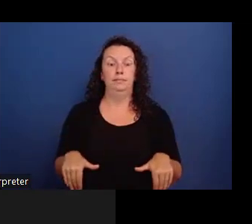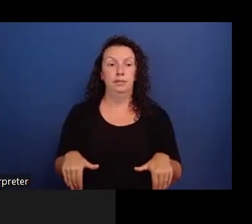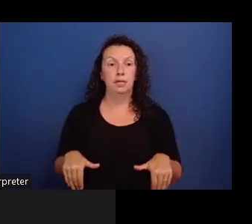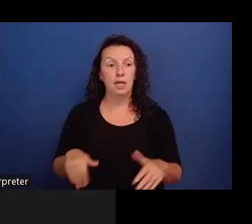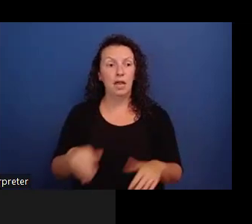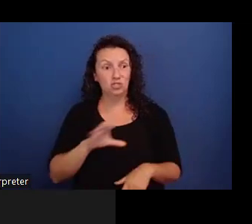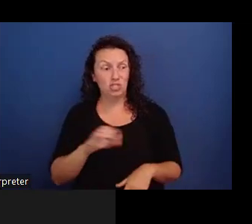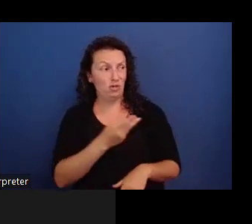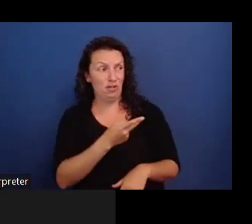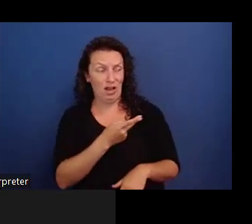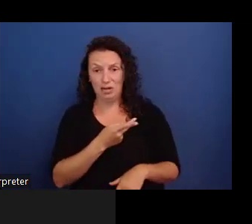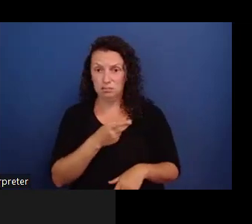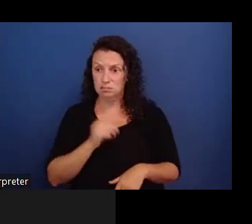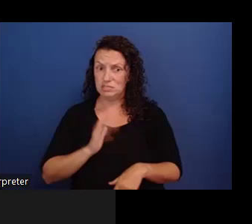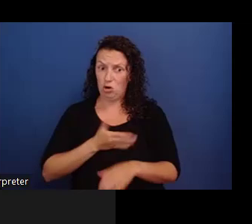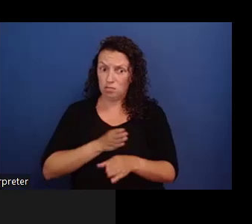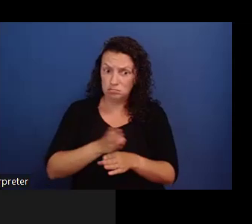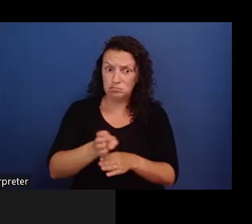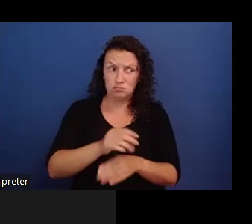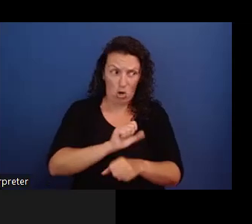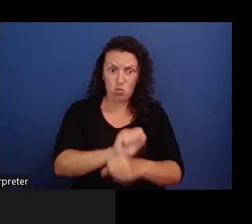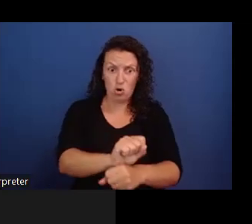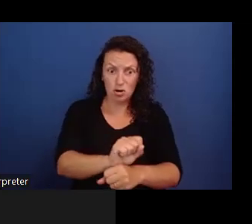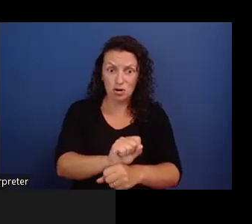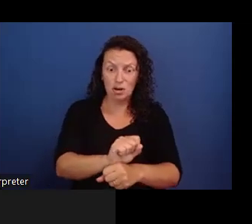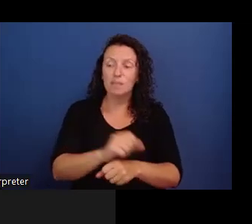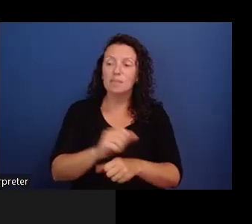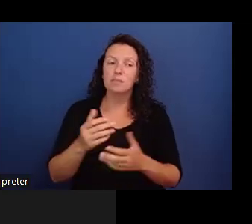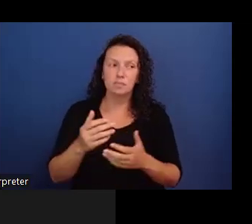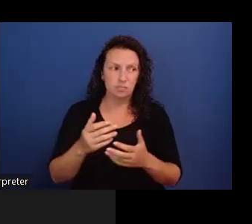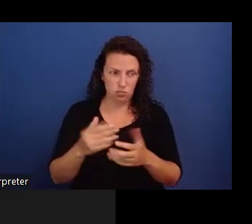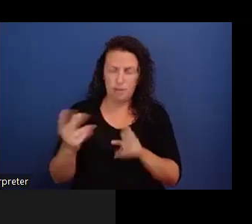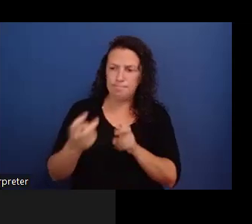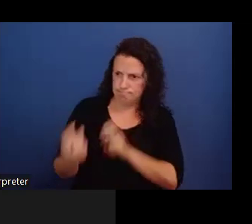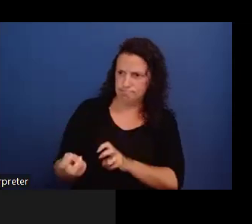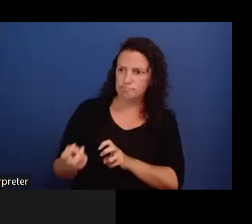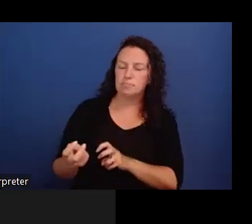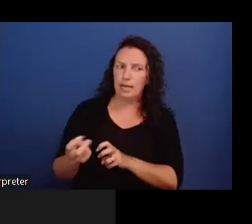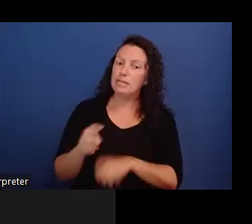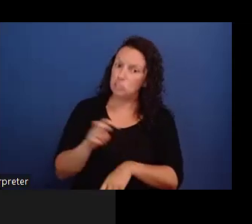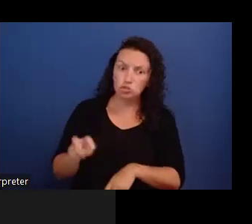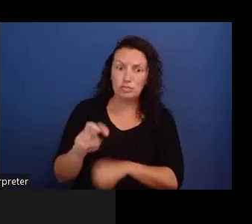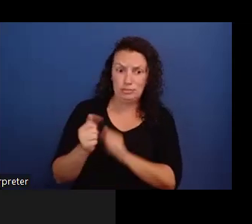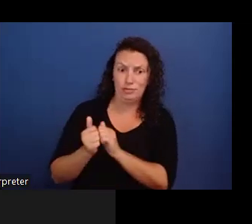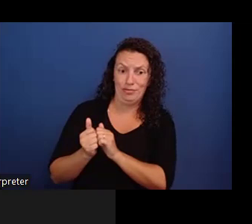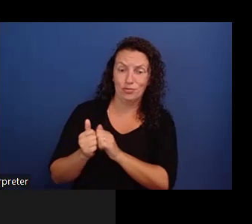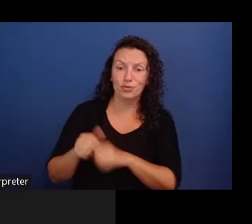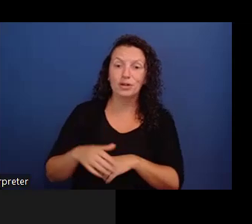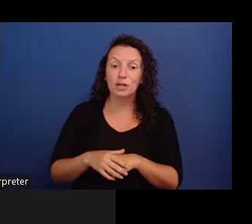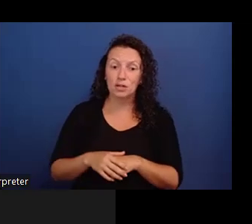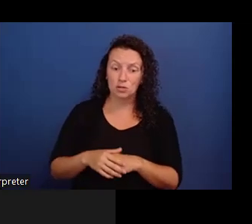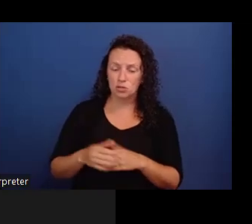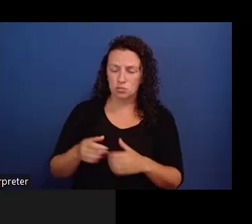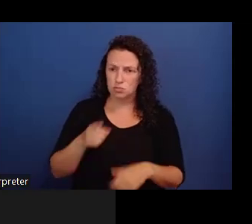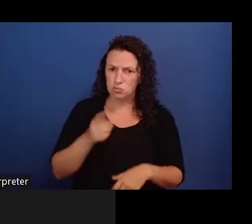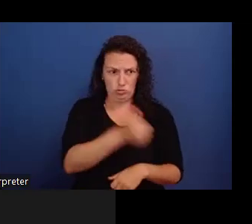it's a journey for us each time we work with one of you. And the more that you can, you know, learn about yourself,